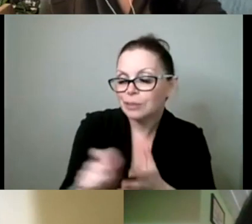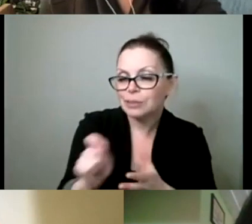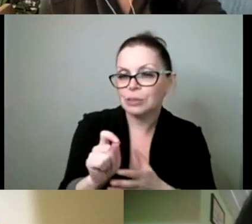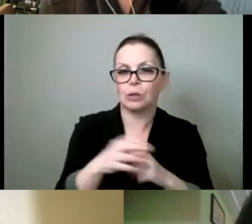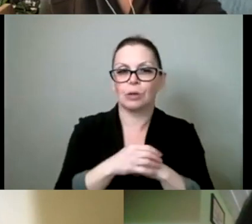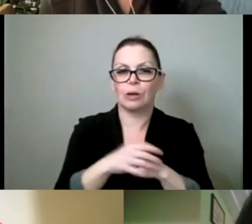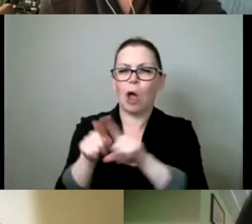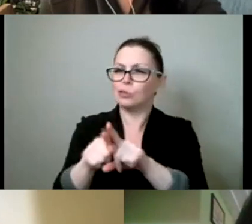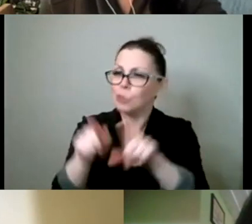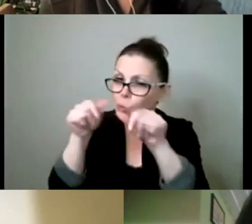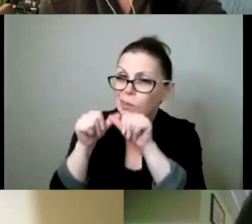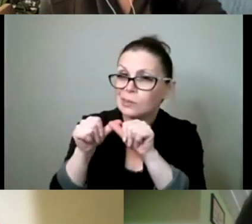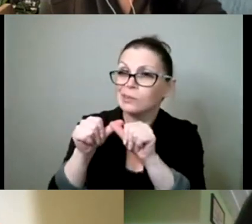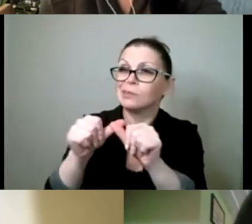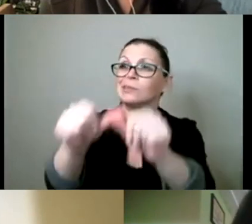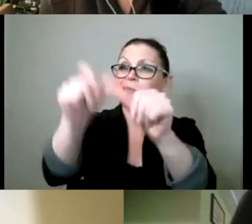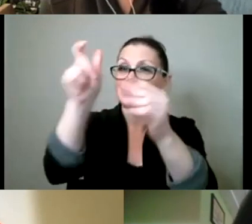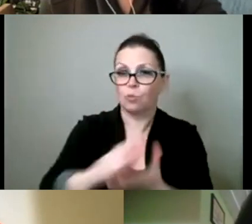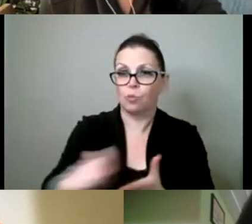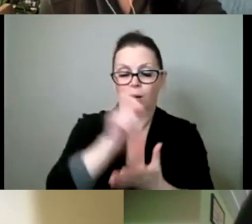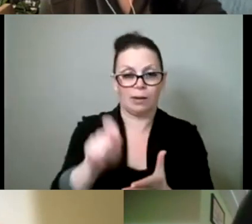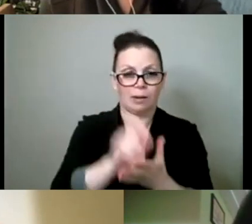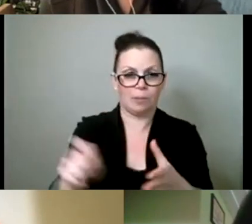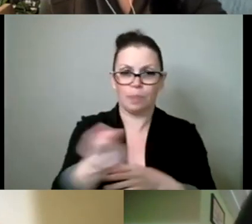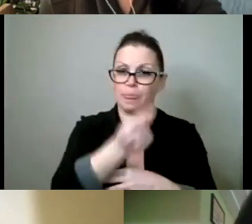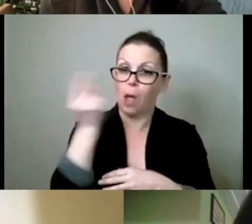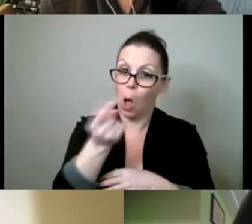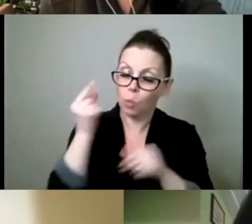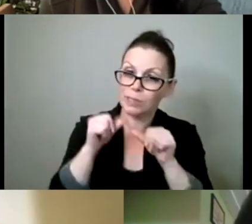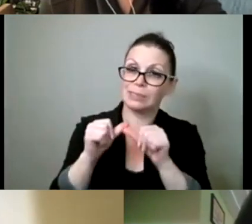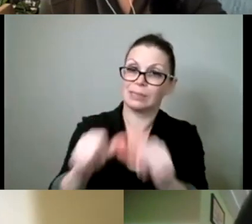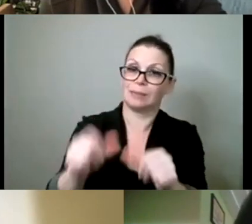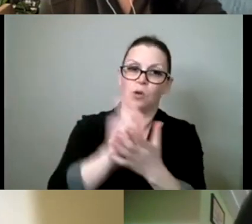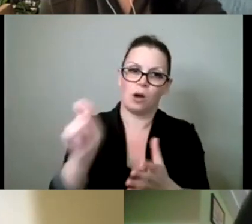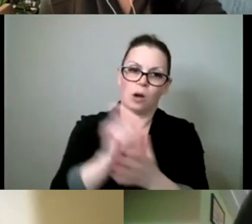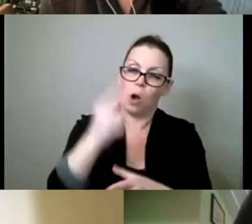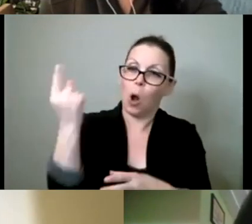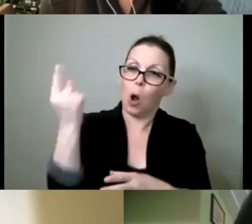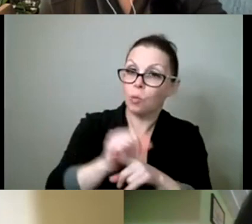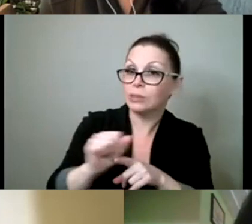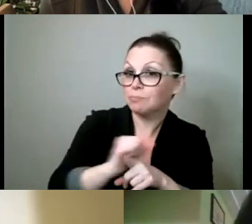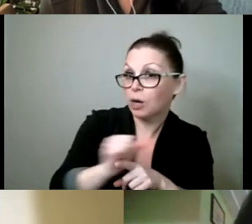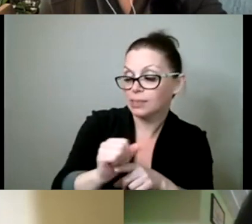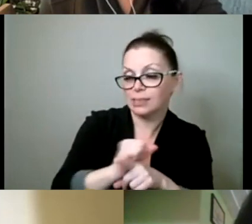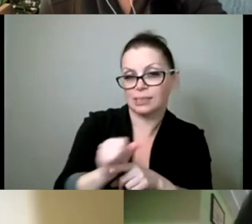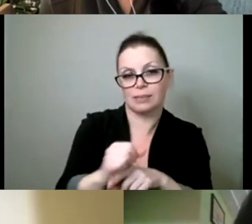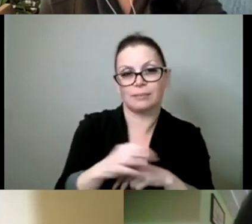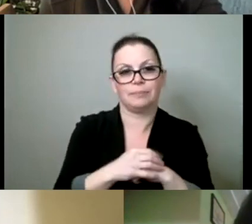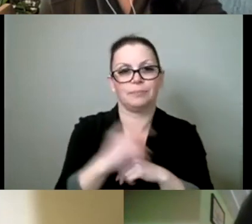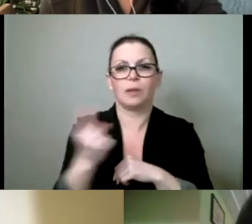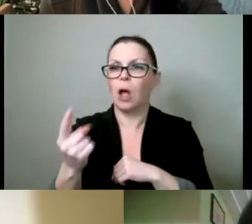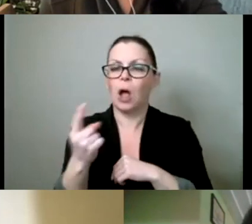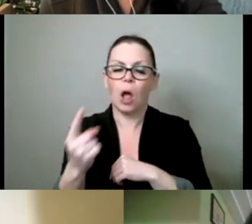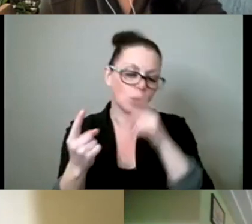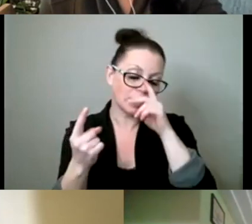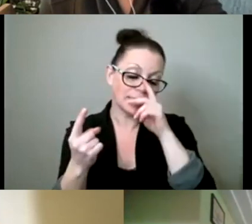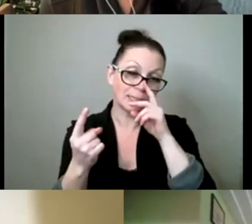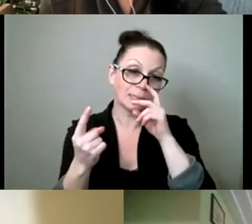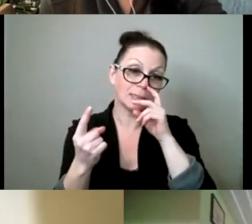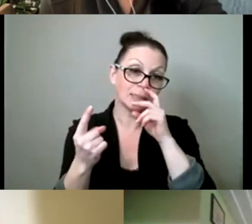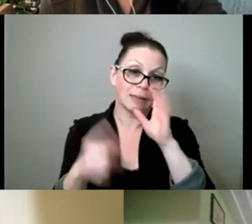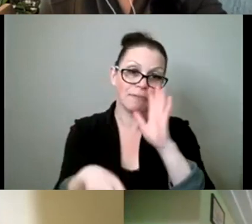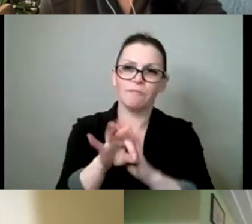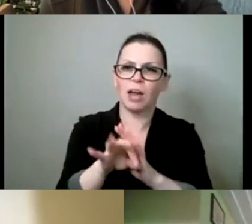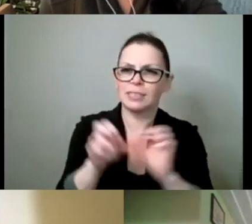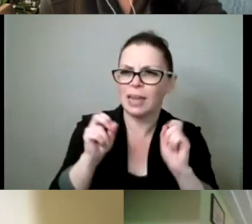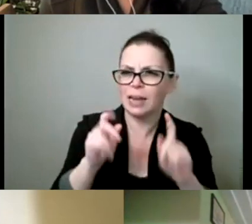continually writing, always, you know, always be writing, always be practicing that way, and having the opportunity to flex